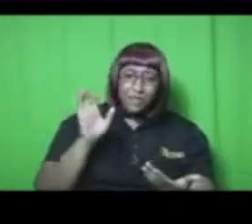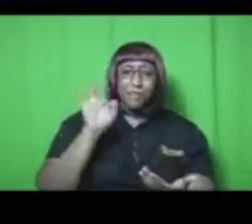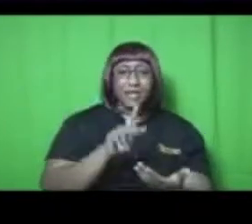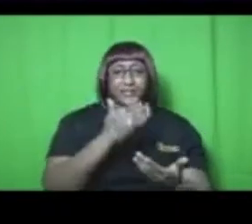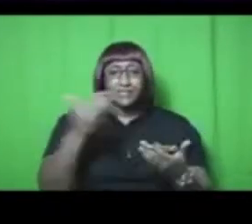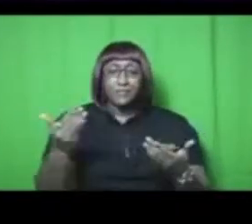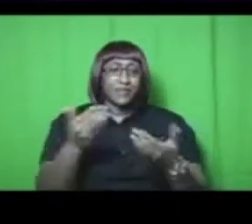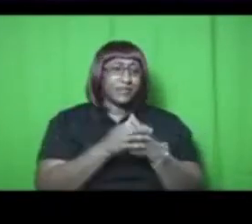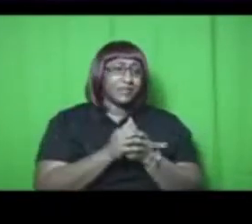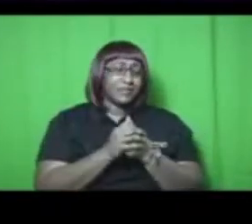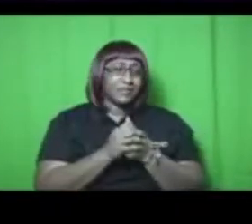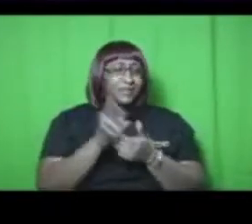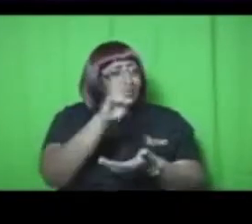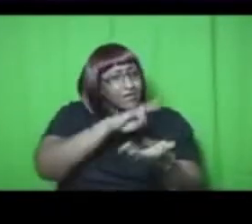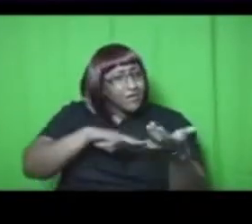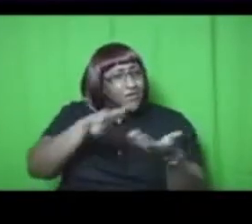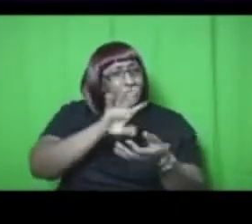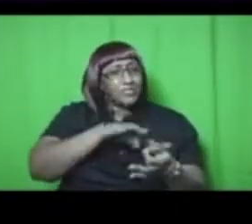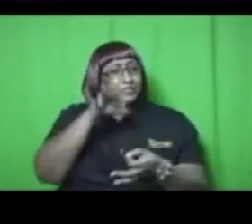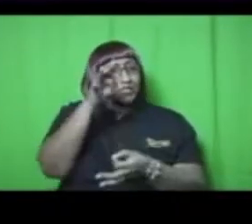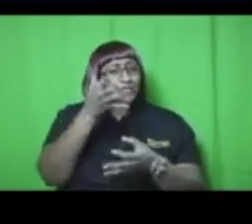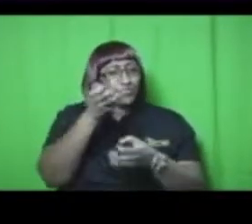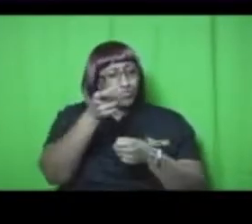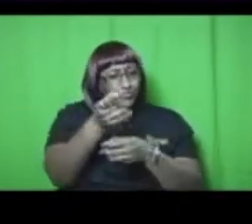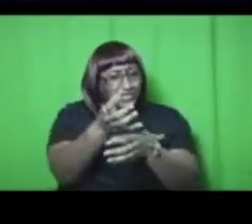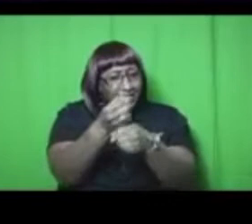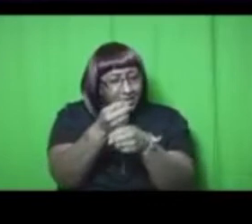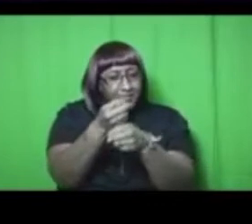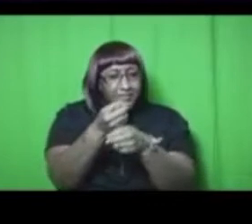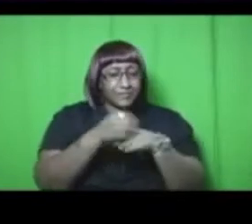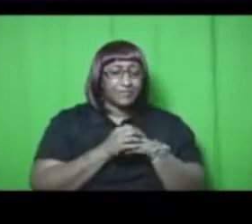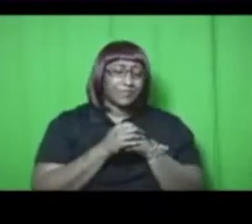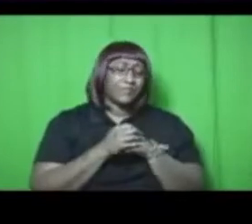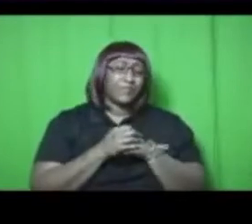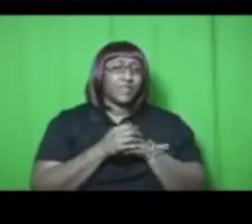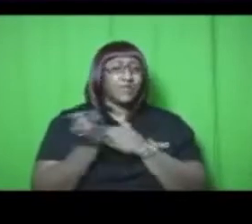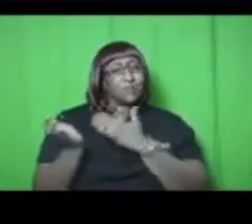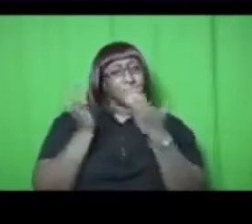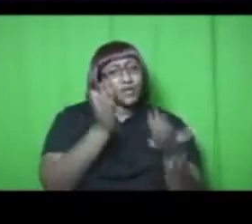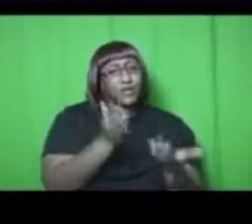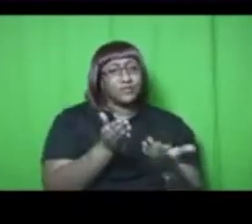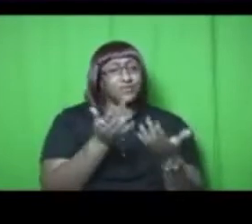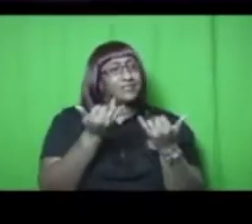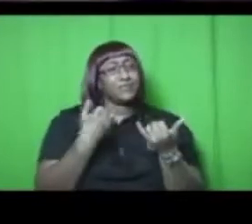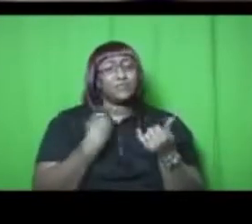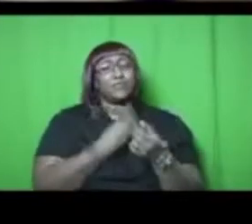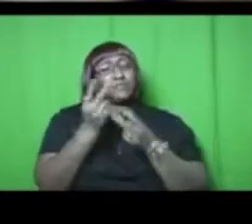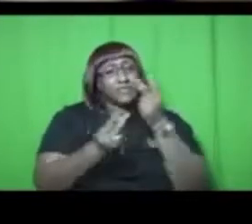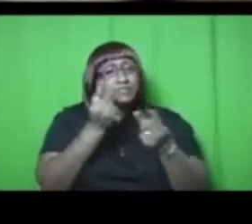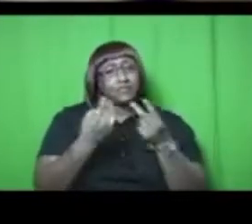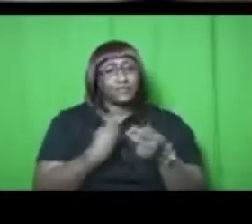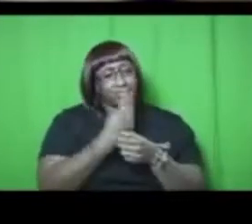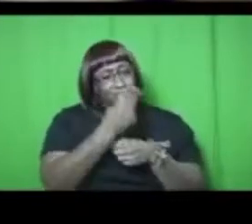a text, that's something the Holy Spirit wants you to get. And it brings me, and every time we visit, we see